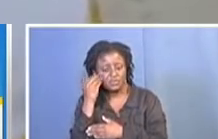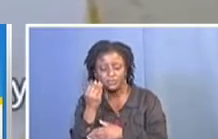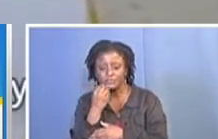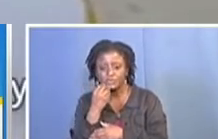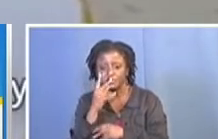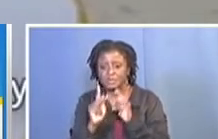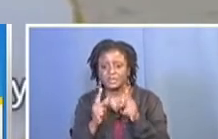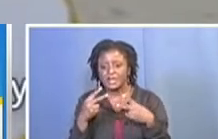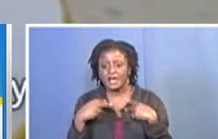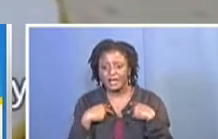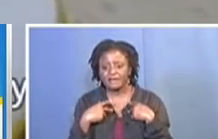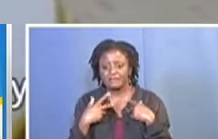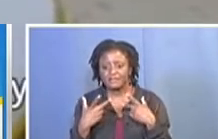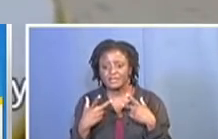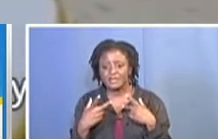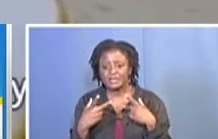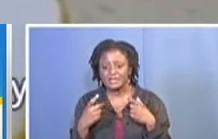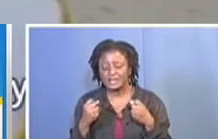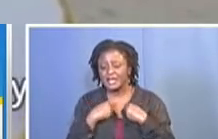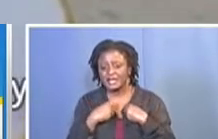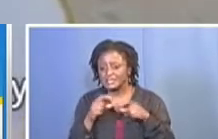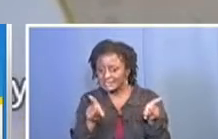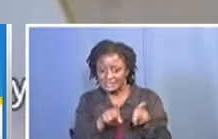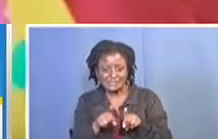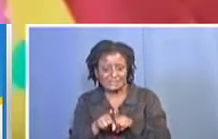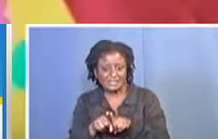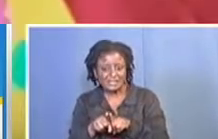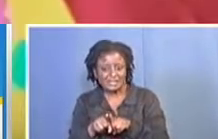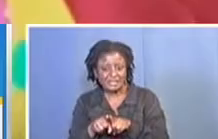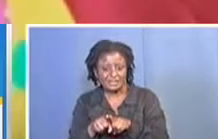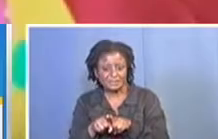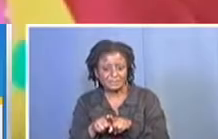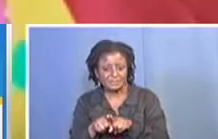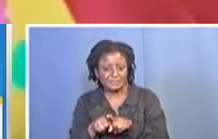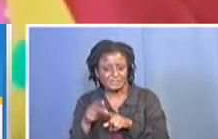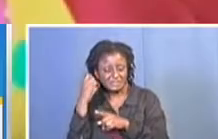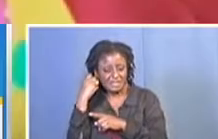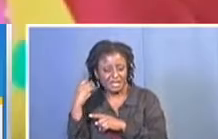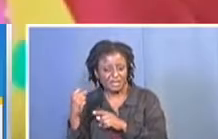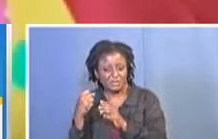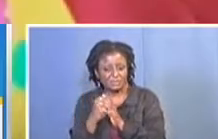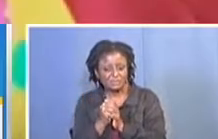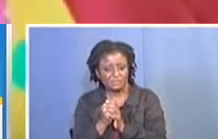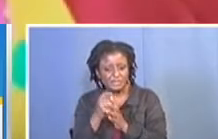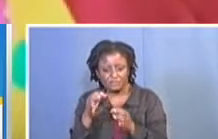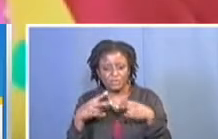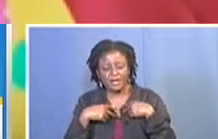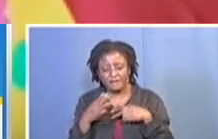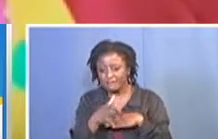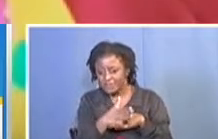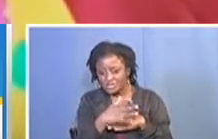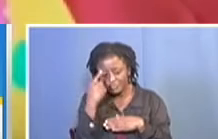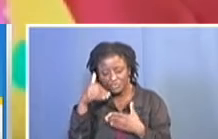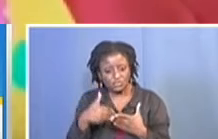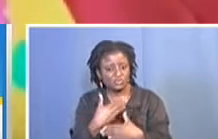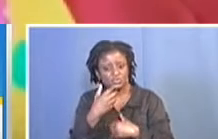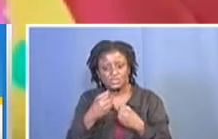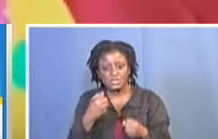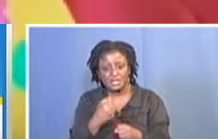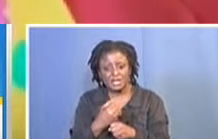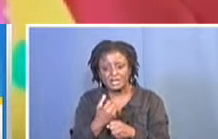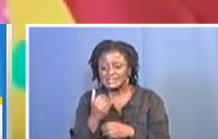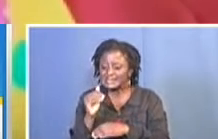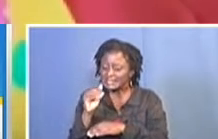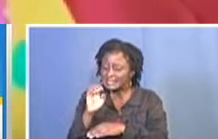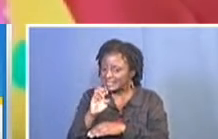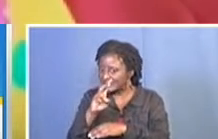it has a similar sound to surplus. So if you have fish for New Year dinner, Eve dinner,